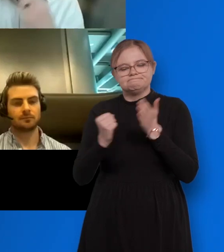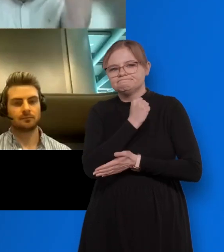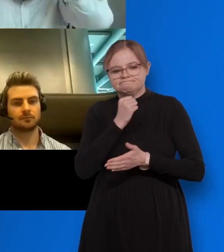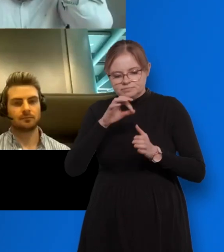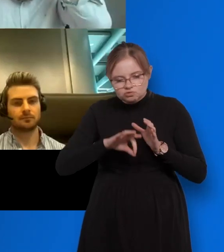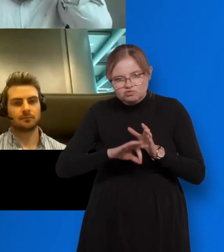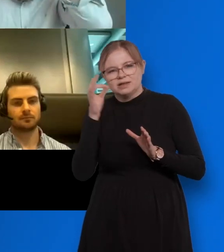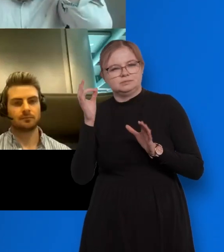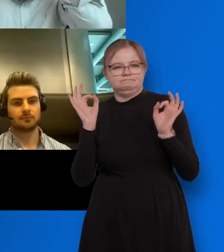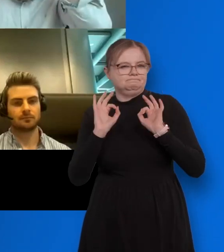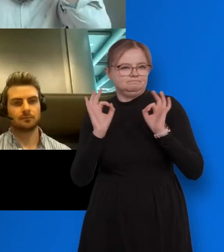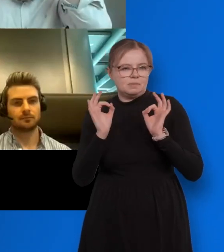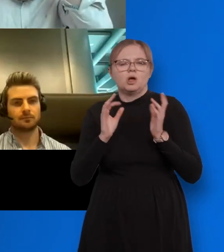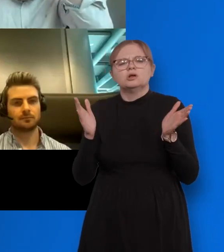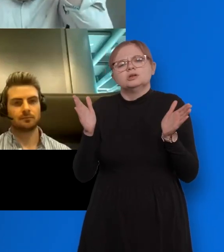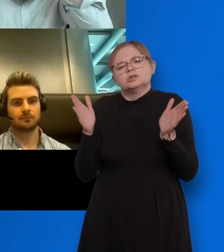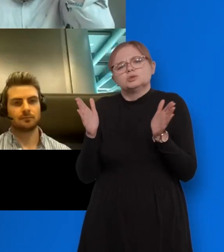small scale funding in the first place.